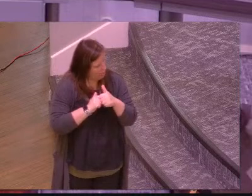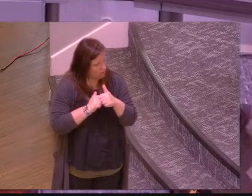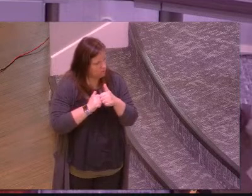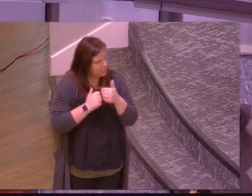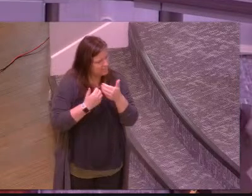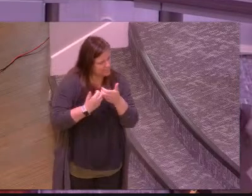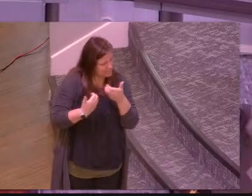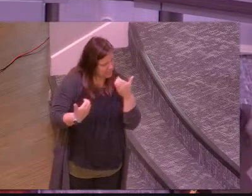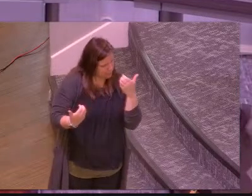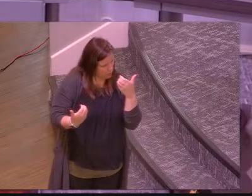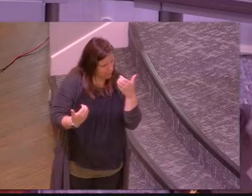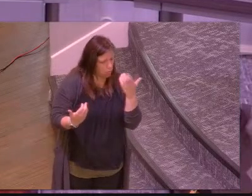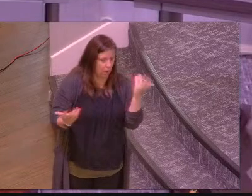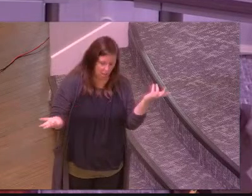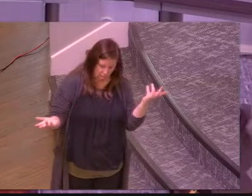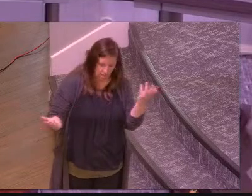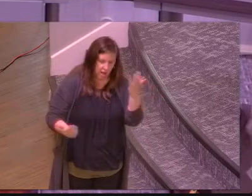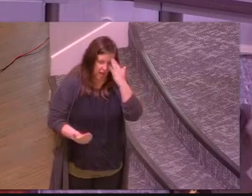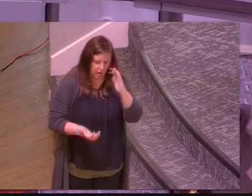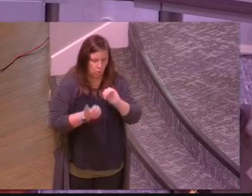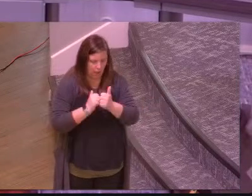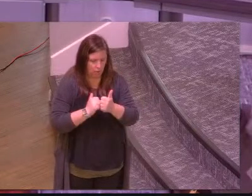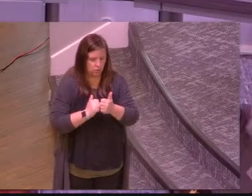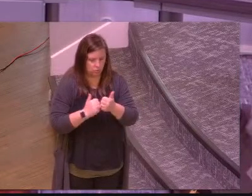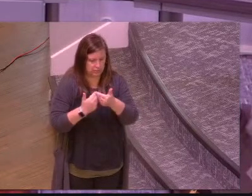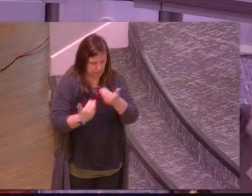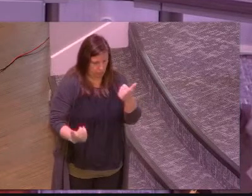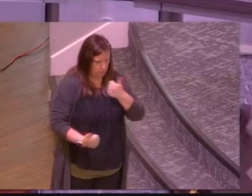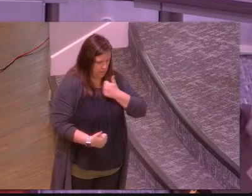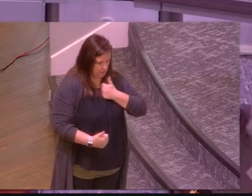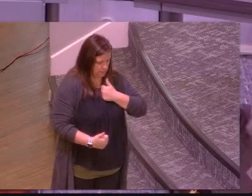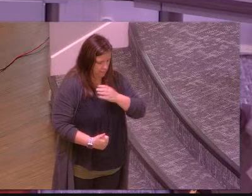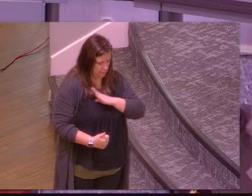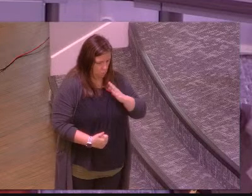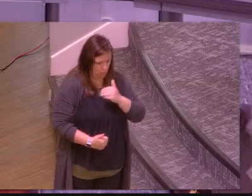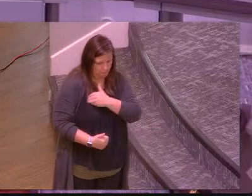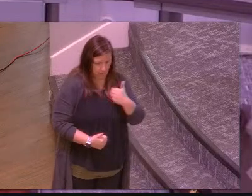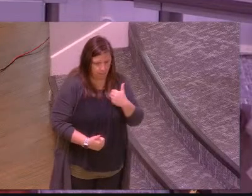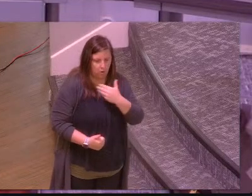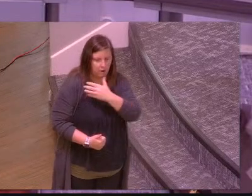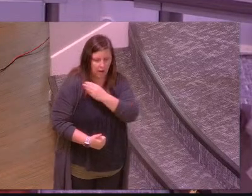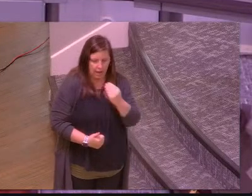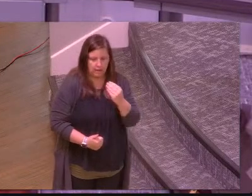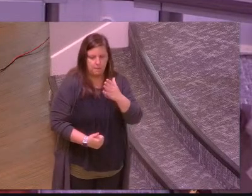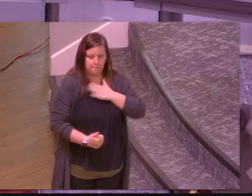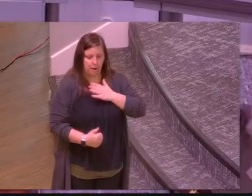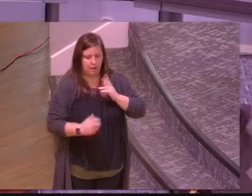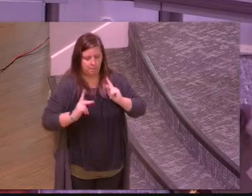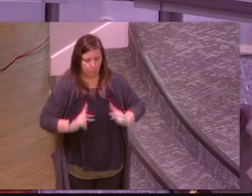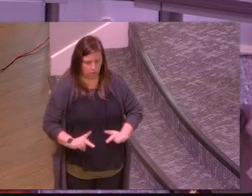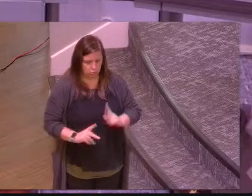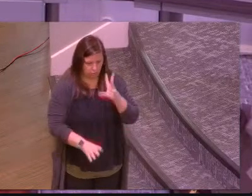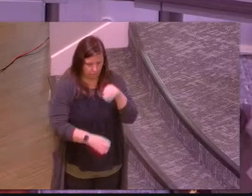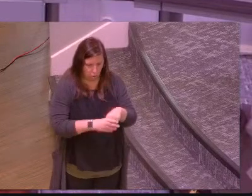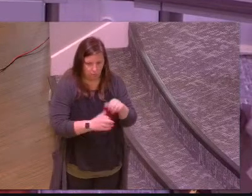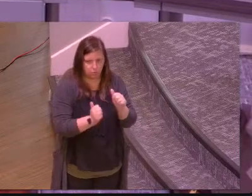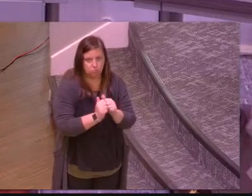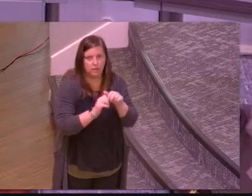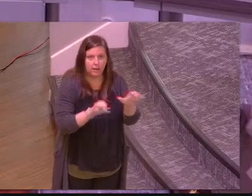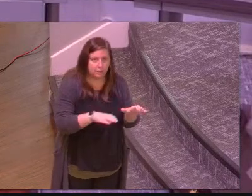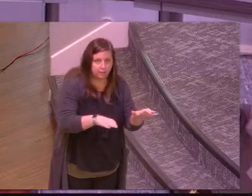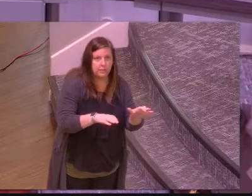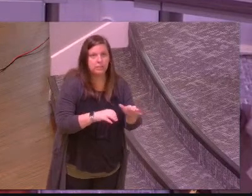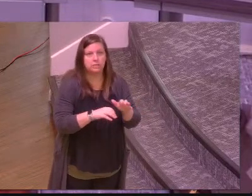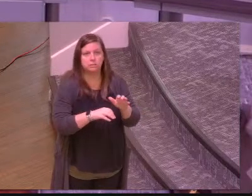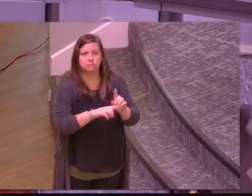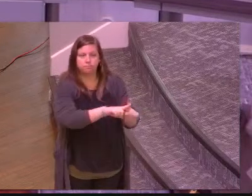well, I definitely know how to separate myself as a board member from my personal involvement in organizations and activities. But a lot of those result